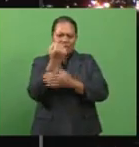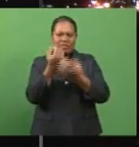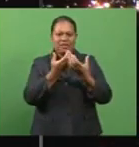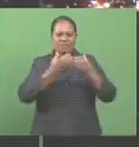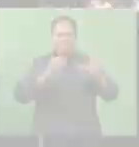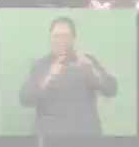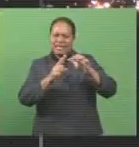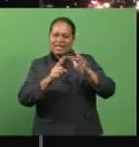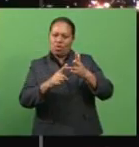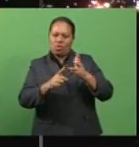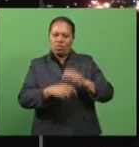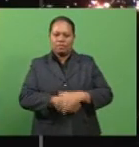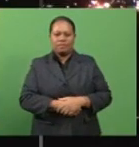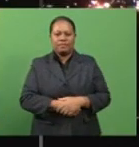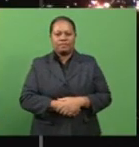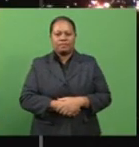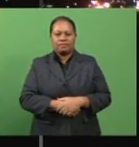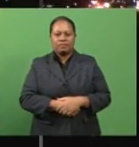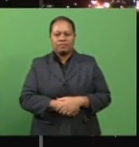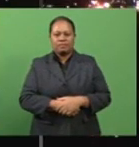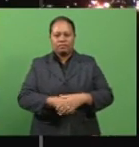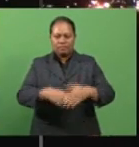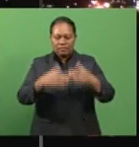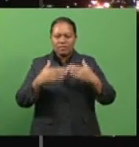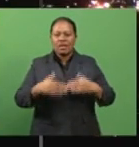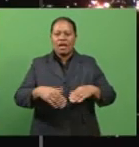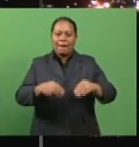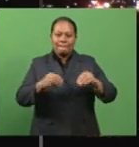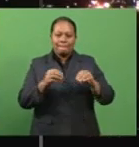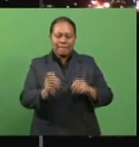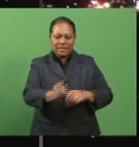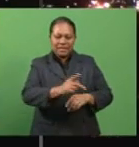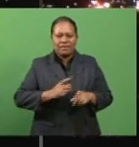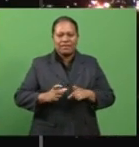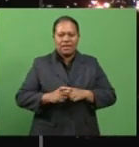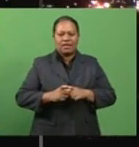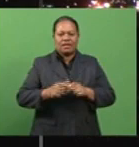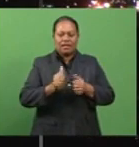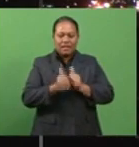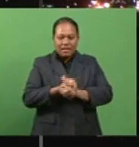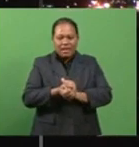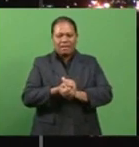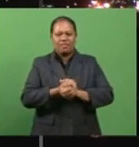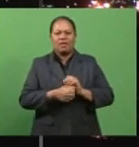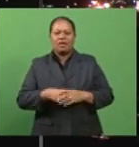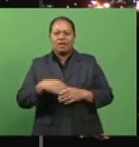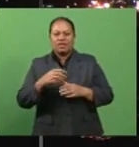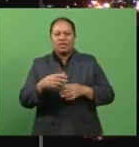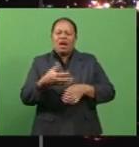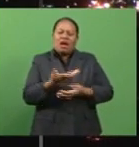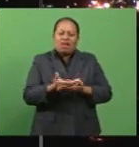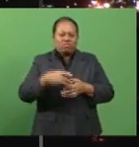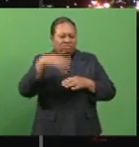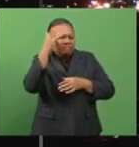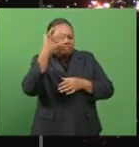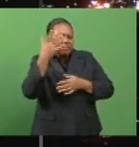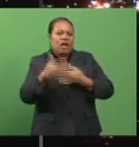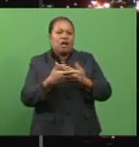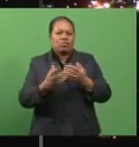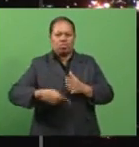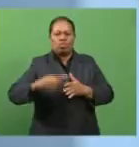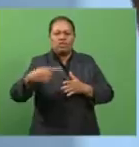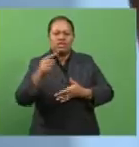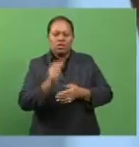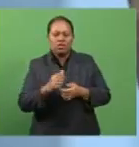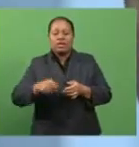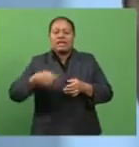Executive Committee. The Pacific Games Council is exploring its options on how to hold the Games next year. The